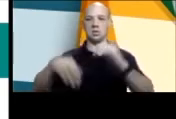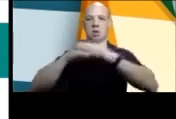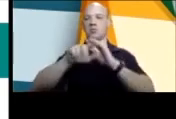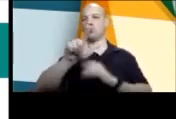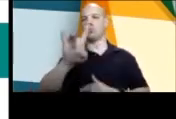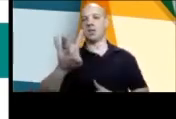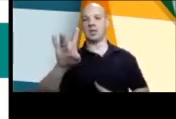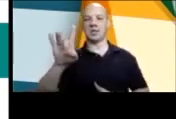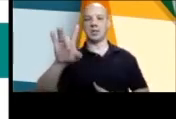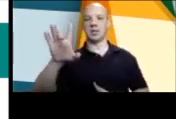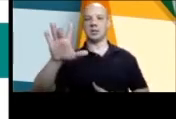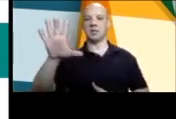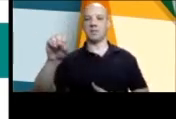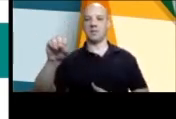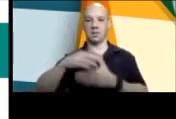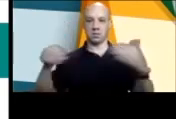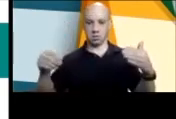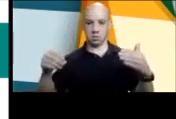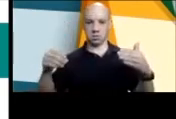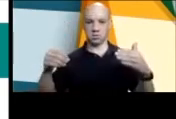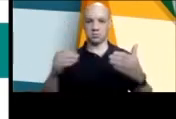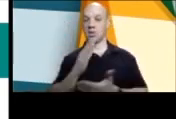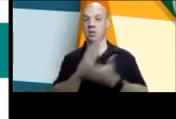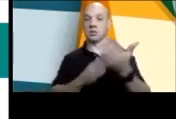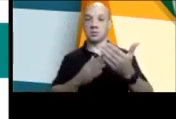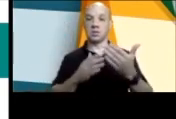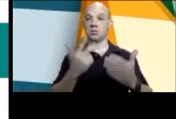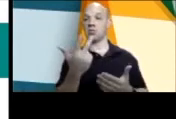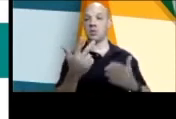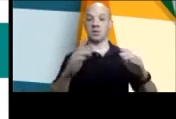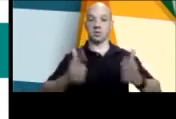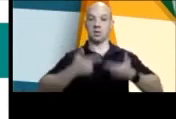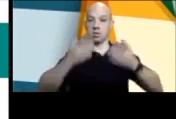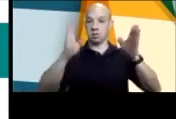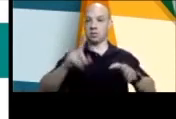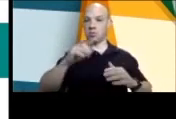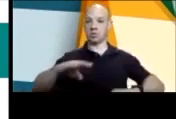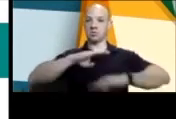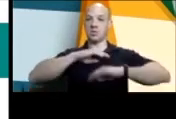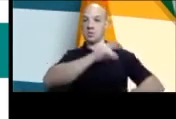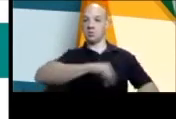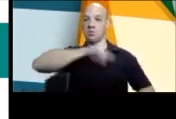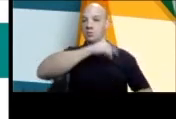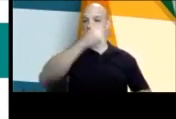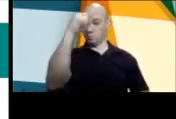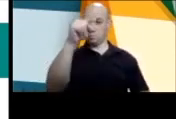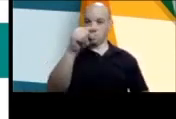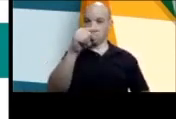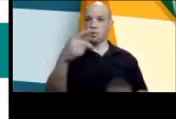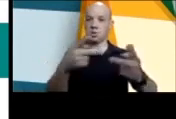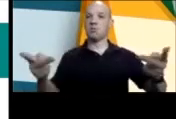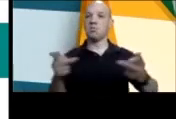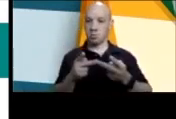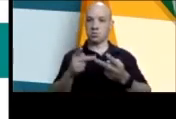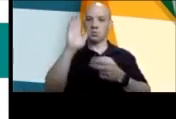$28,850, and Section 3 resident must meet the qualification for the position to be